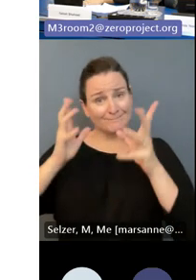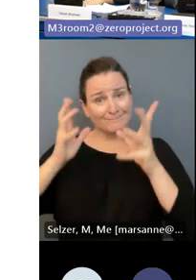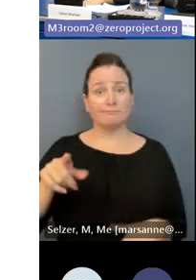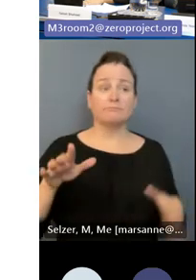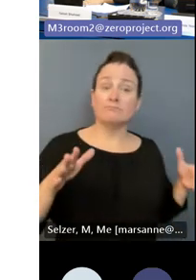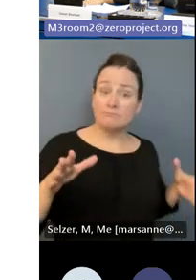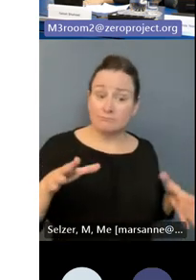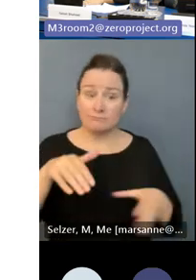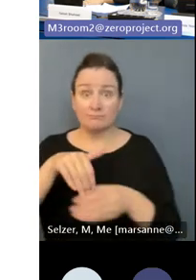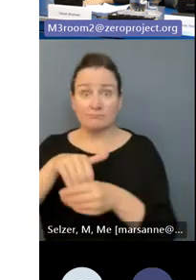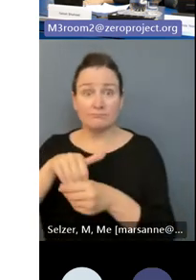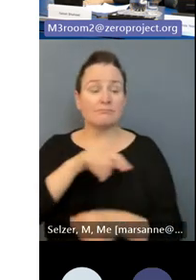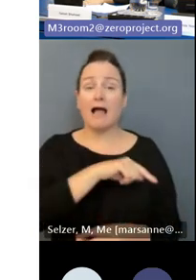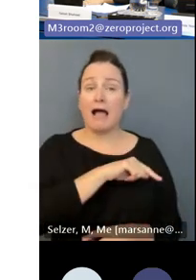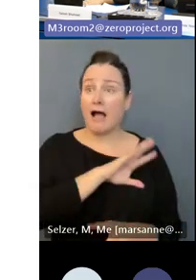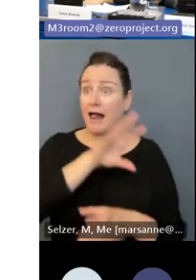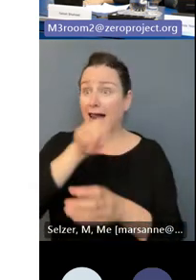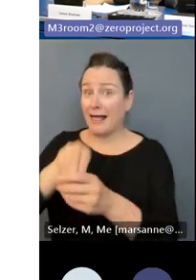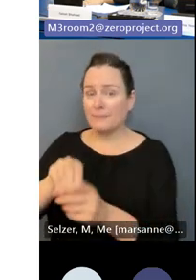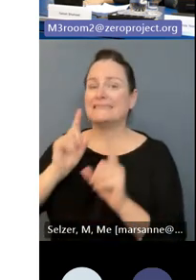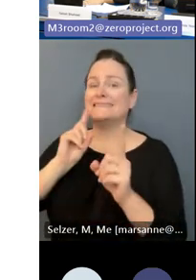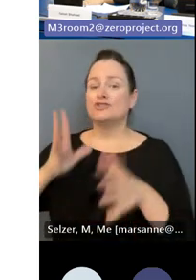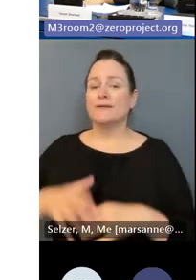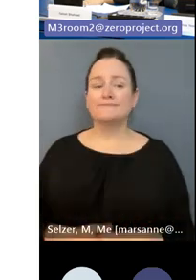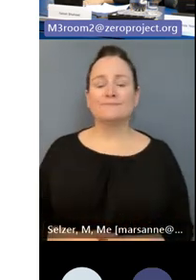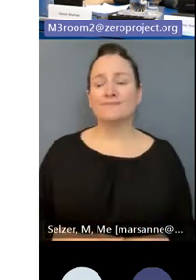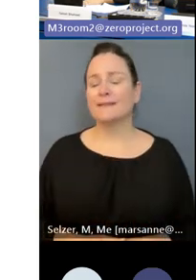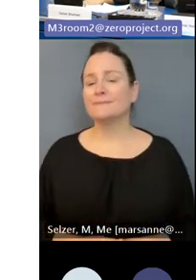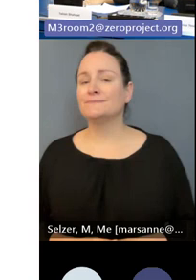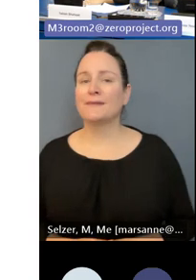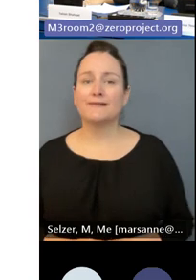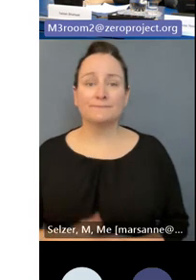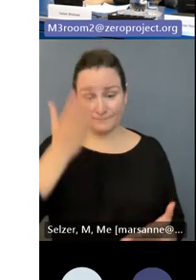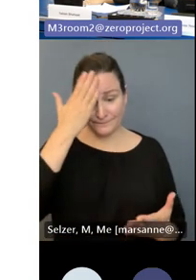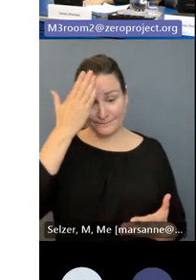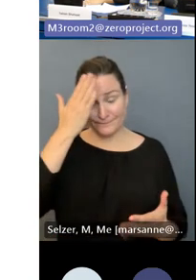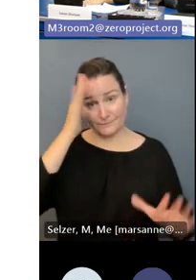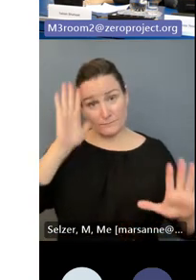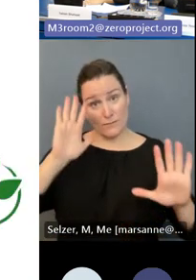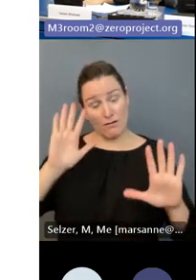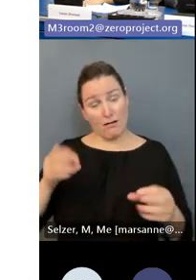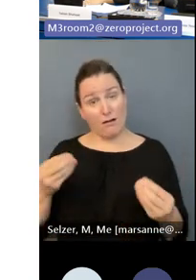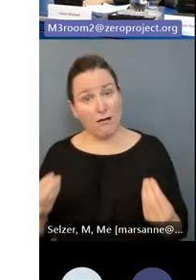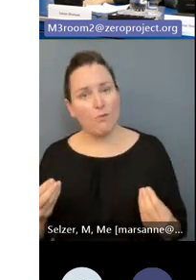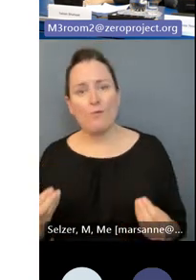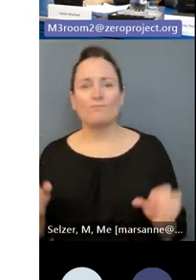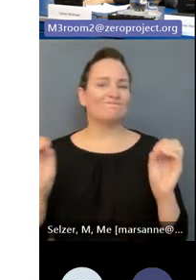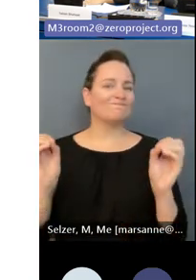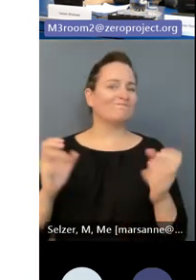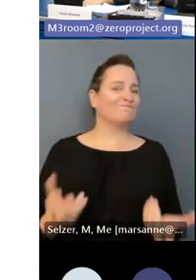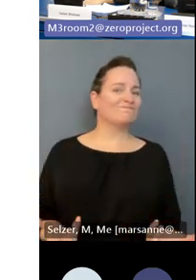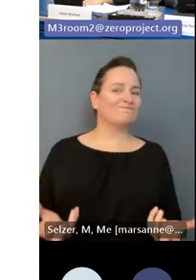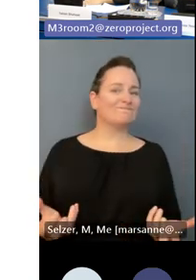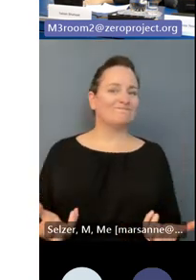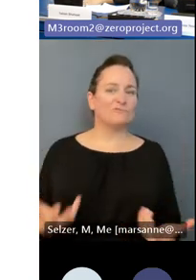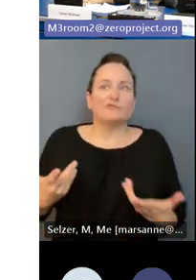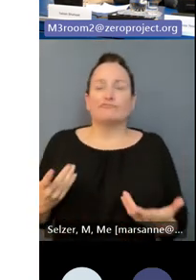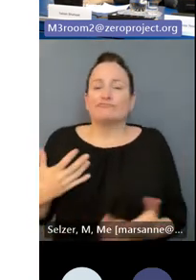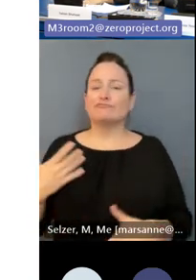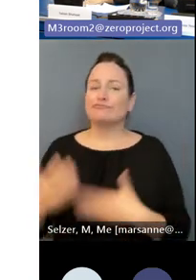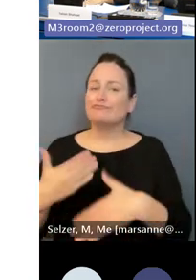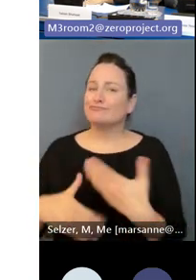inclusion because they have been mandated to, but don't have the inclusion mindset. That's where KDSP's